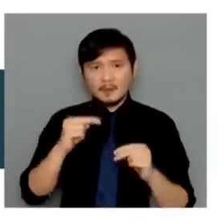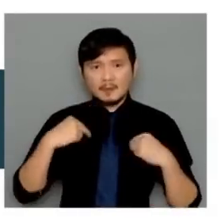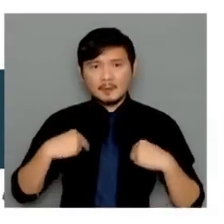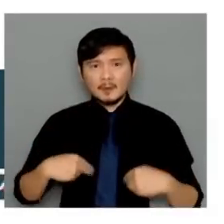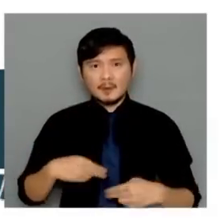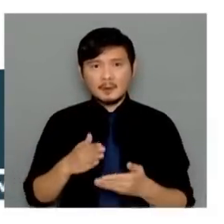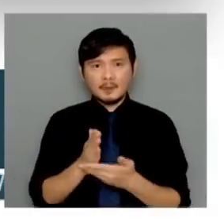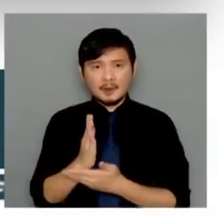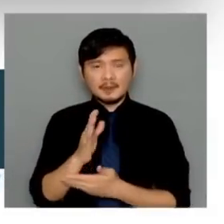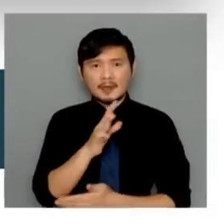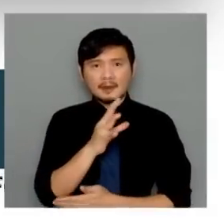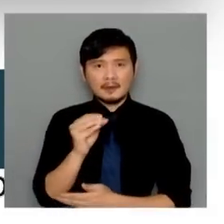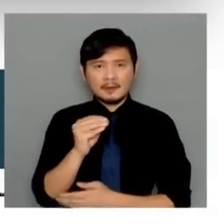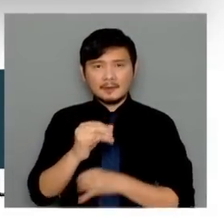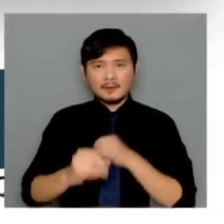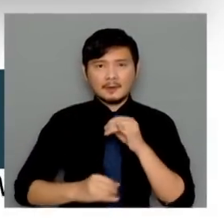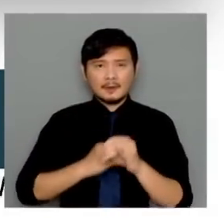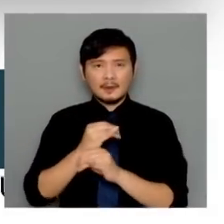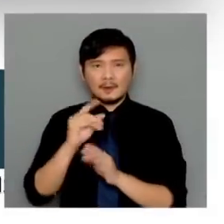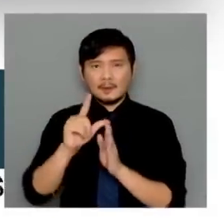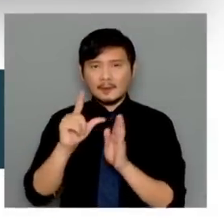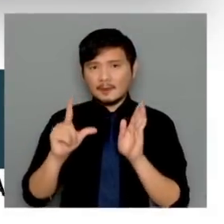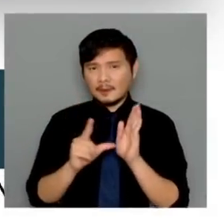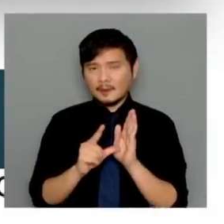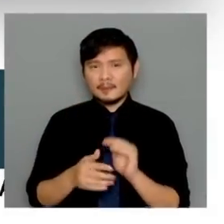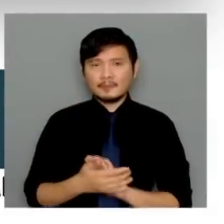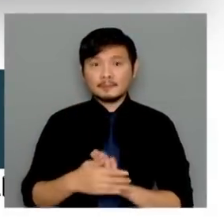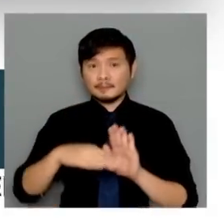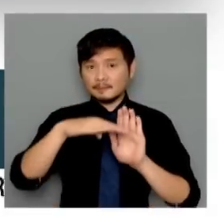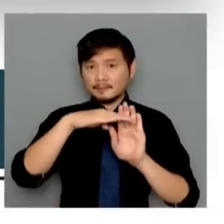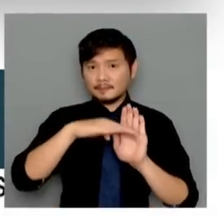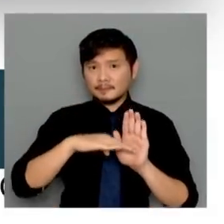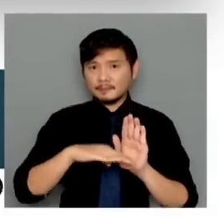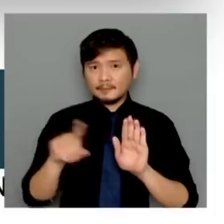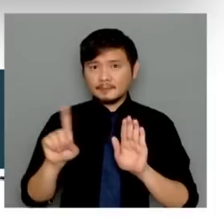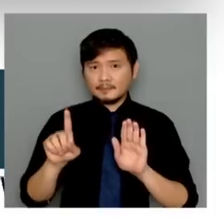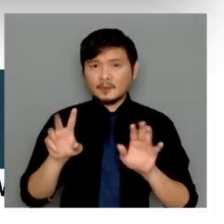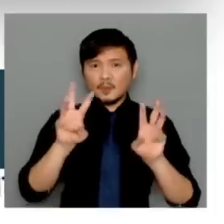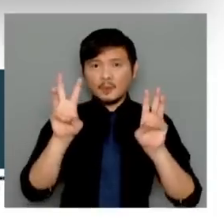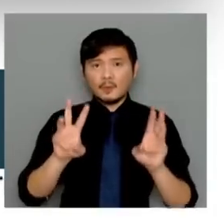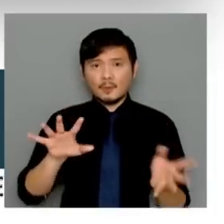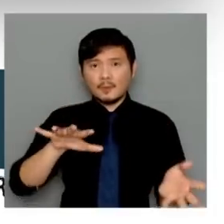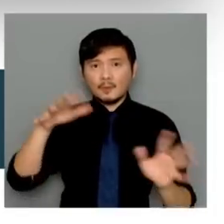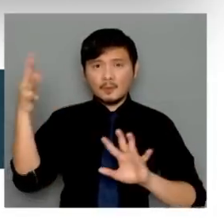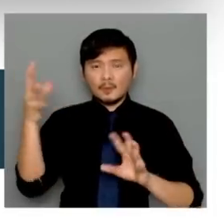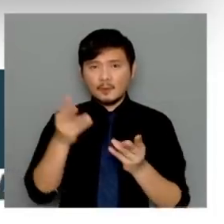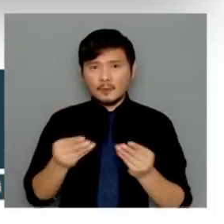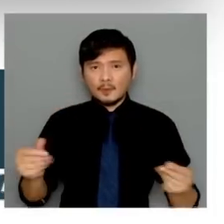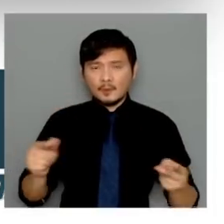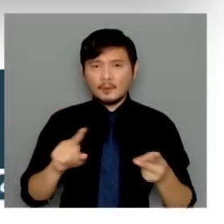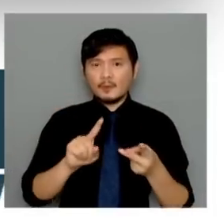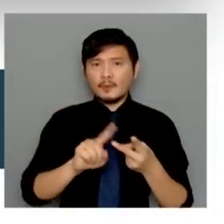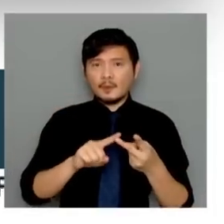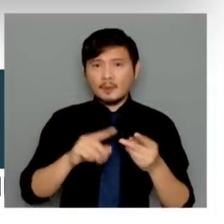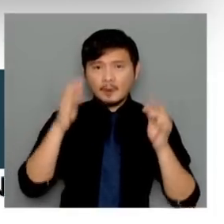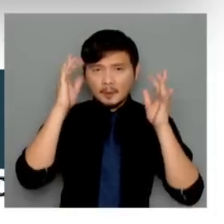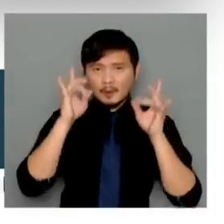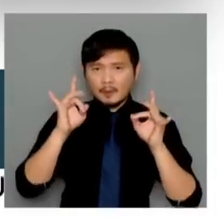law. Also on his agenda are addressing climate change, terrorism and criminality, as well